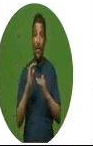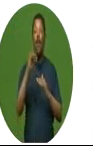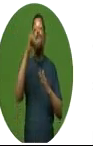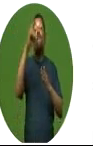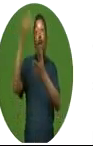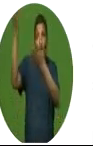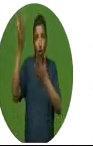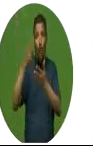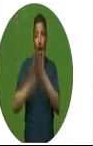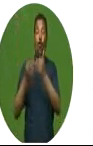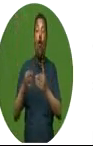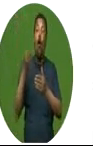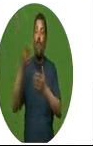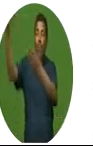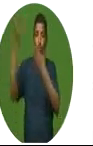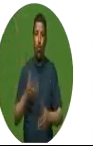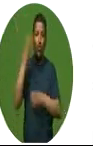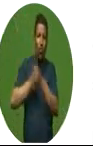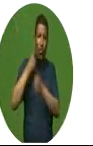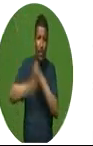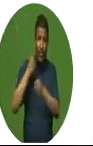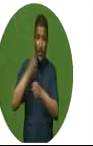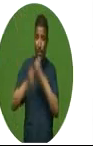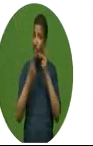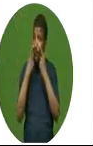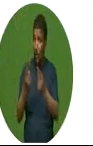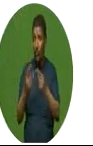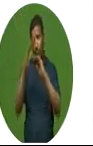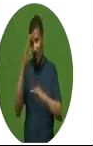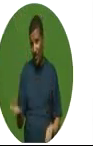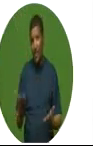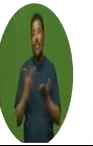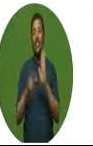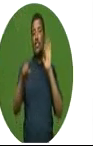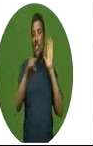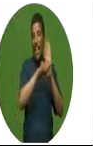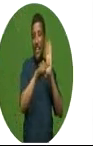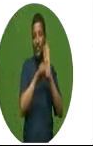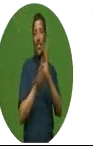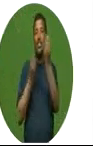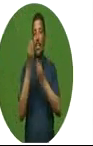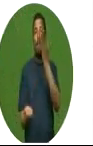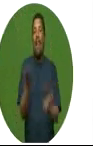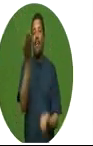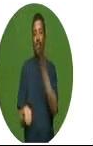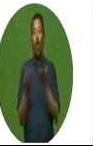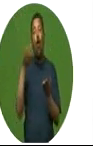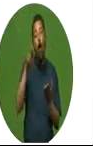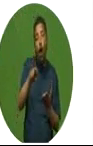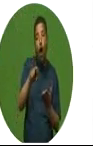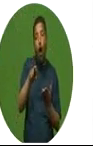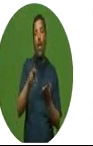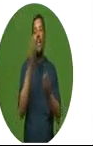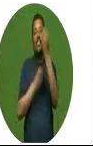value of imports for all the years, implying a negative trade balance or